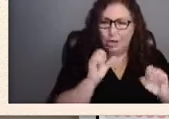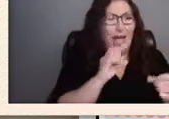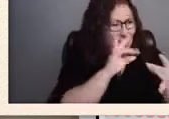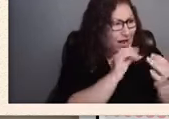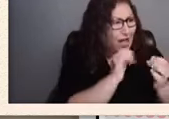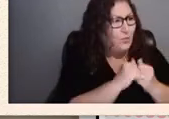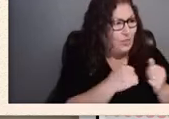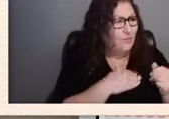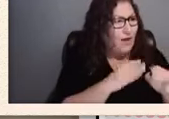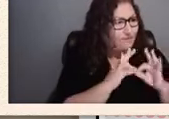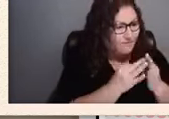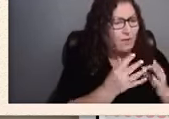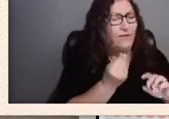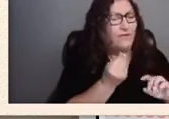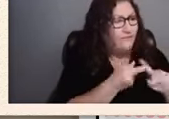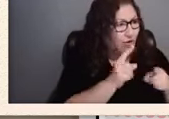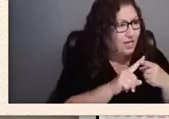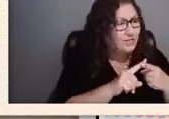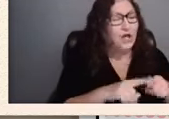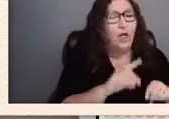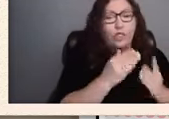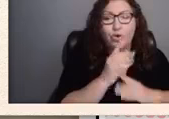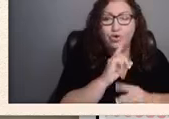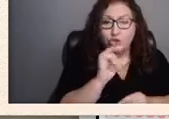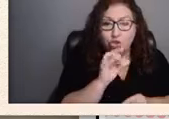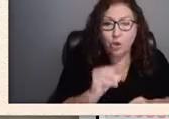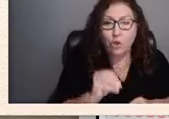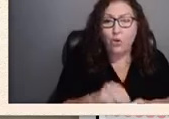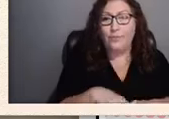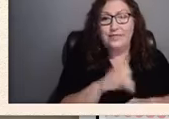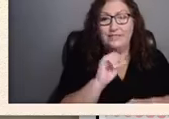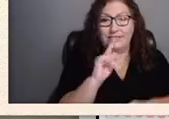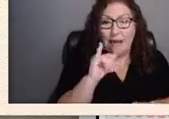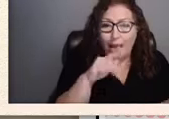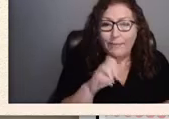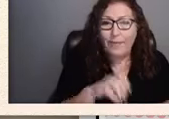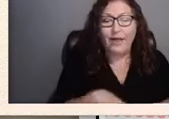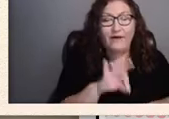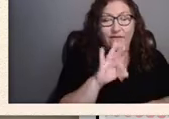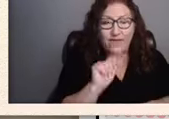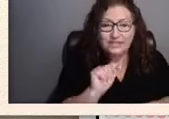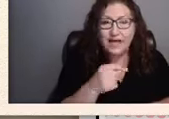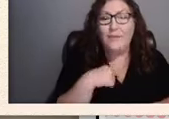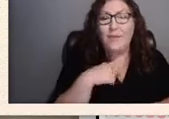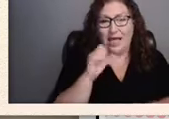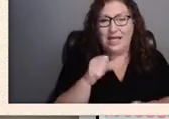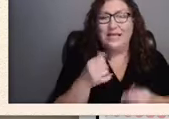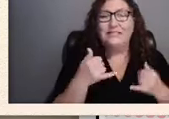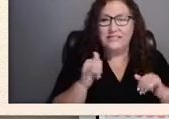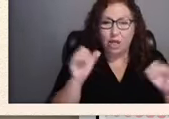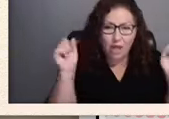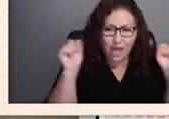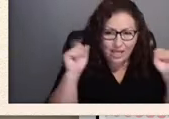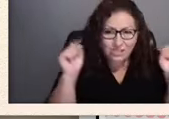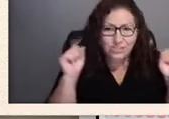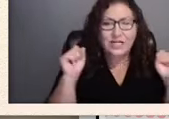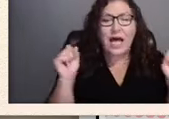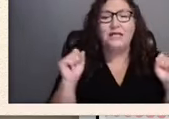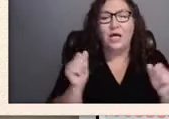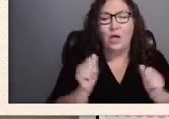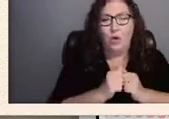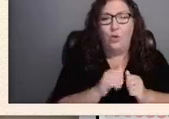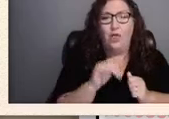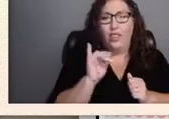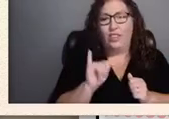Zoom, through Skype, through FaceTime, and I can still engage in exercise plans and regimens and routines with those that I care about.